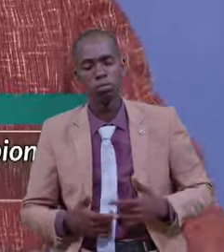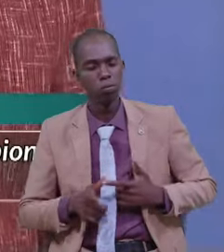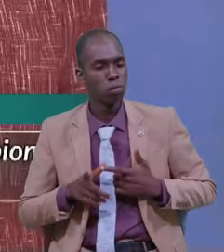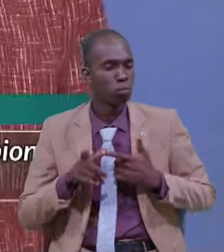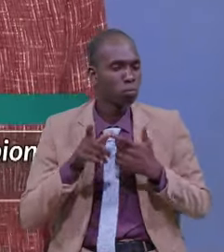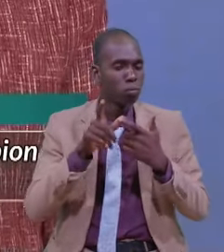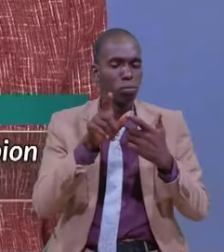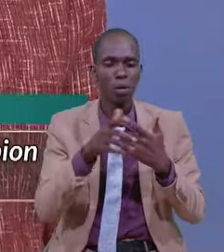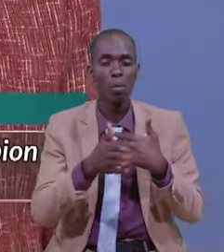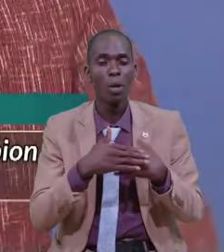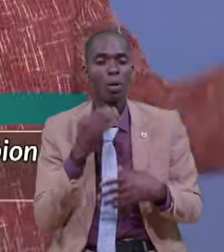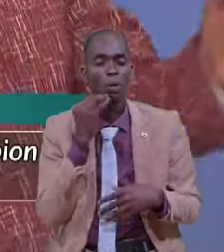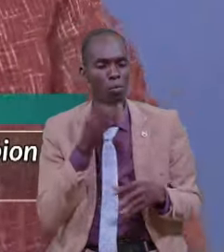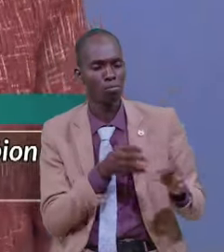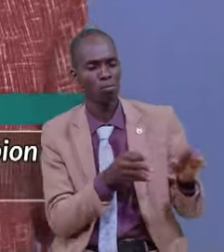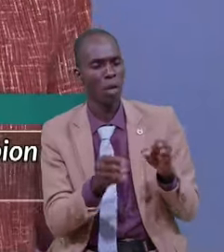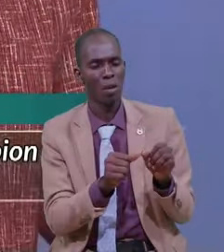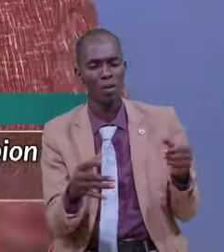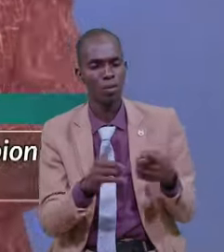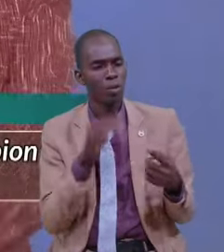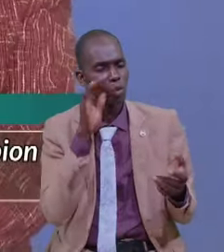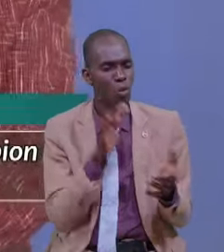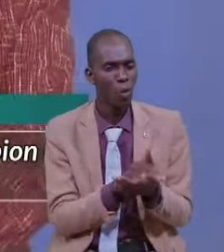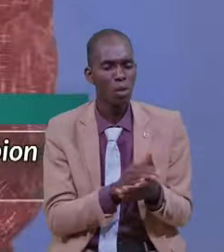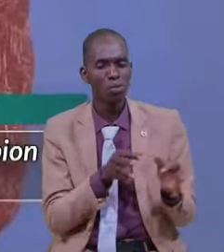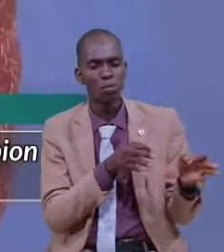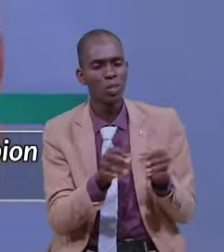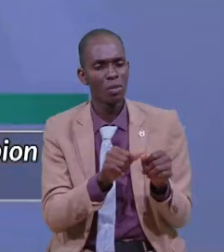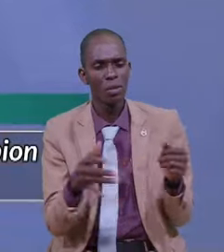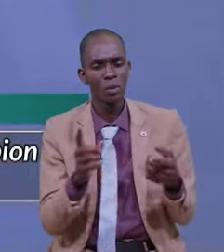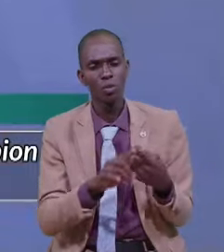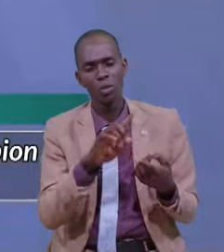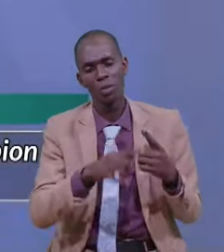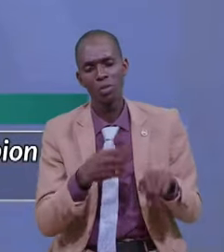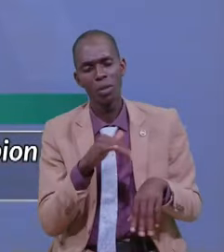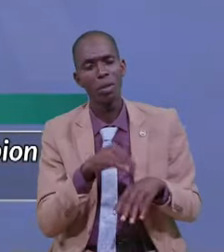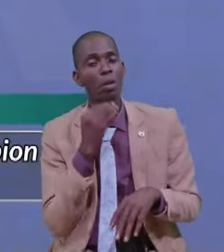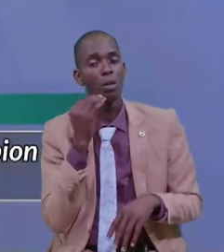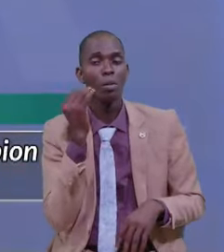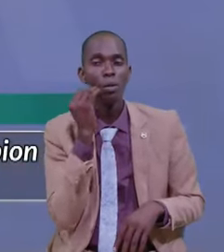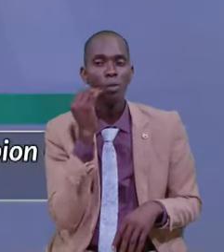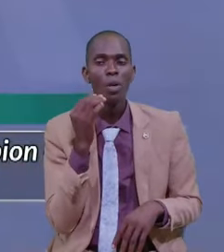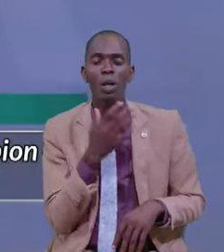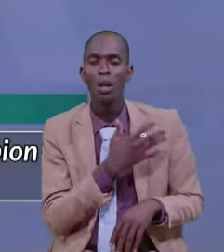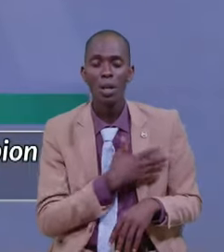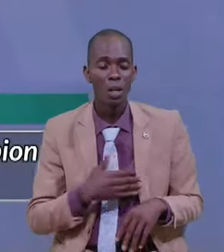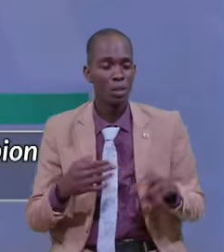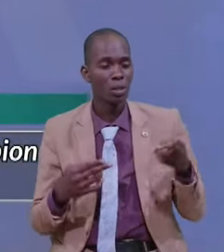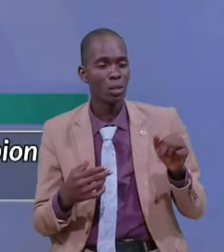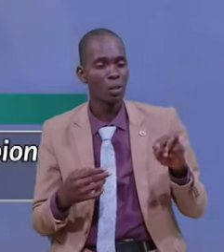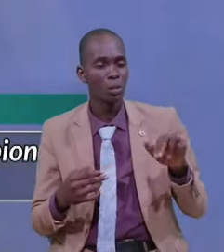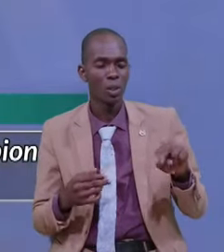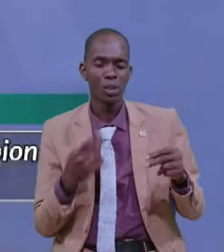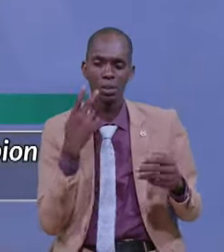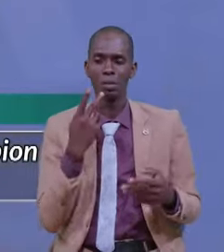he told his wife, and he told all the companions, and he said, look at